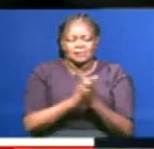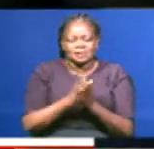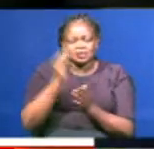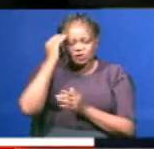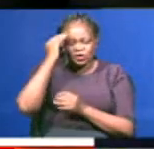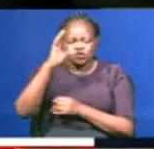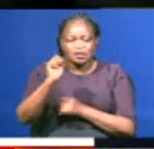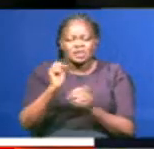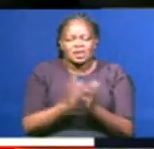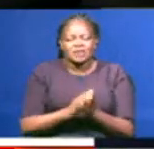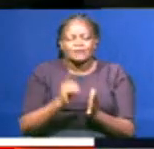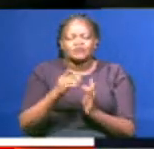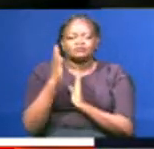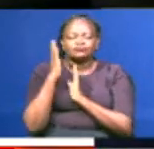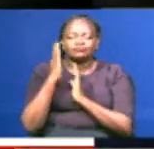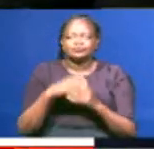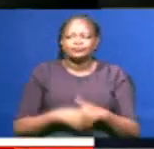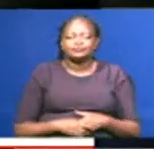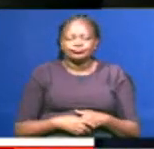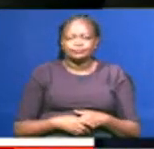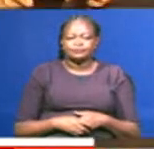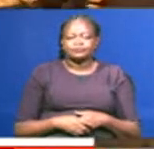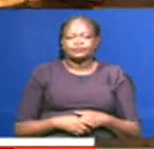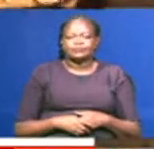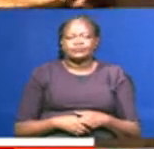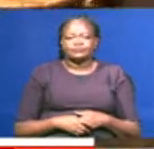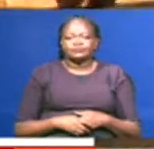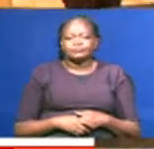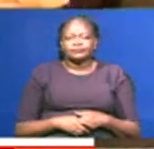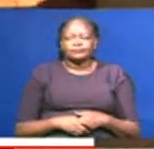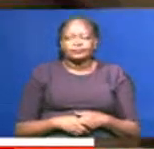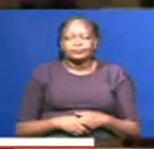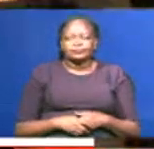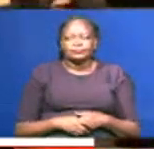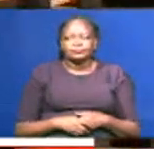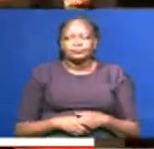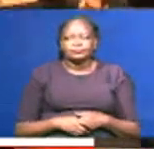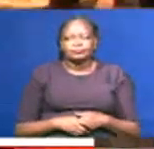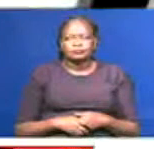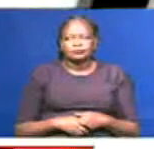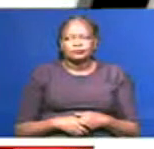Interior Cabinet Secretary. Seraphine Robi for Prime Edition.